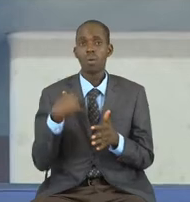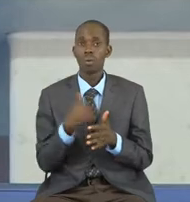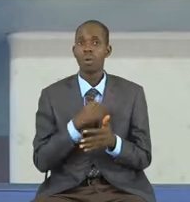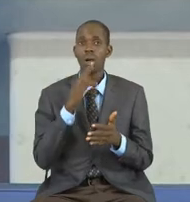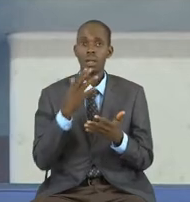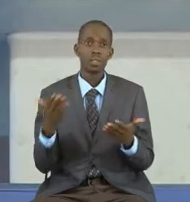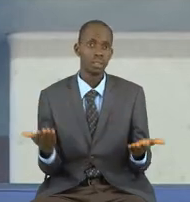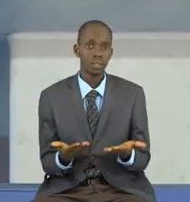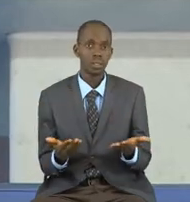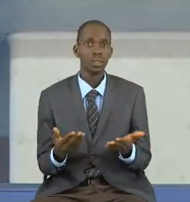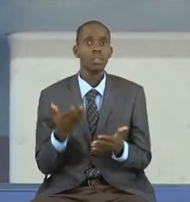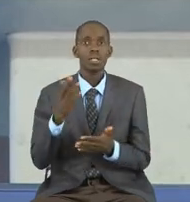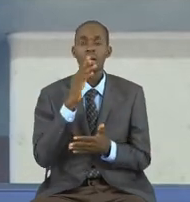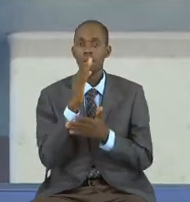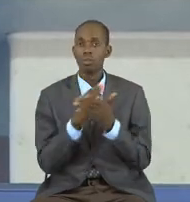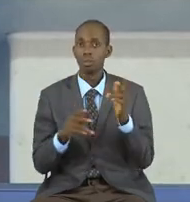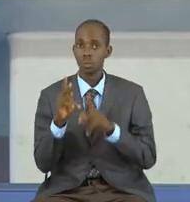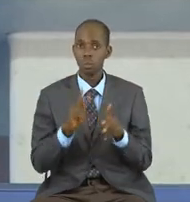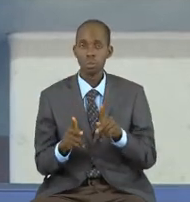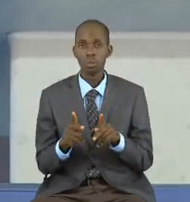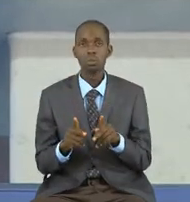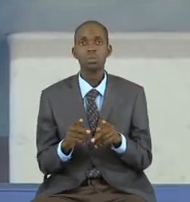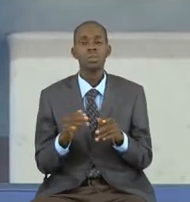have, according to them, the Holy